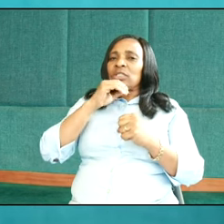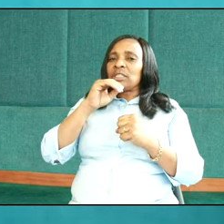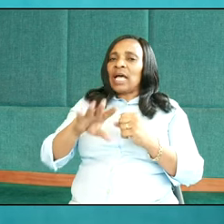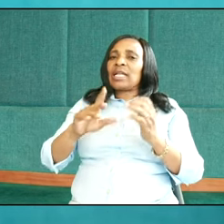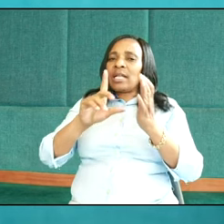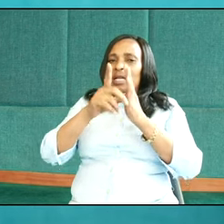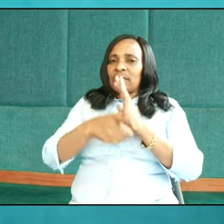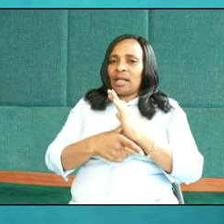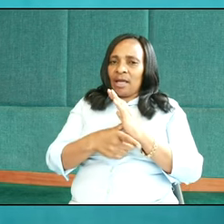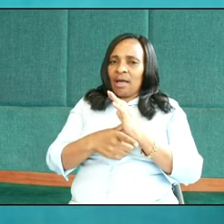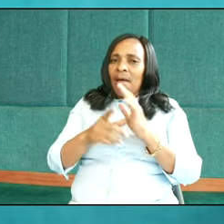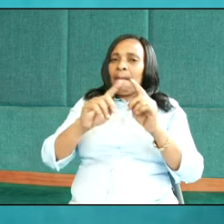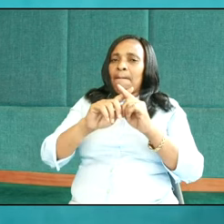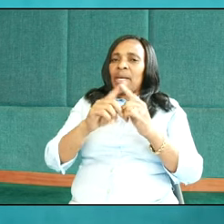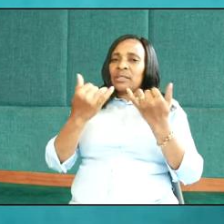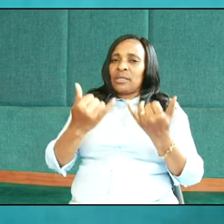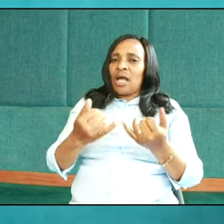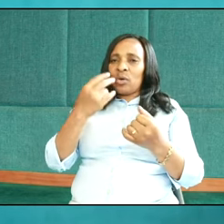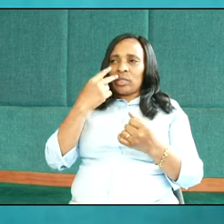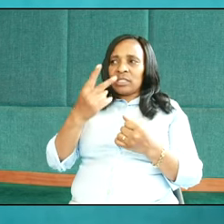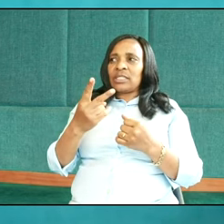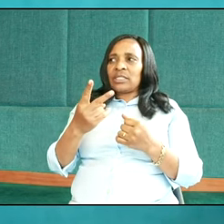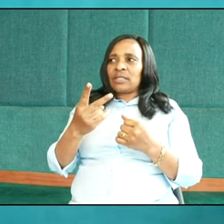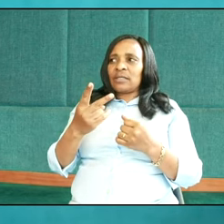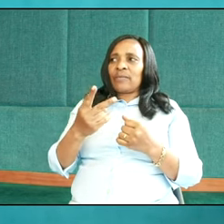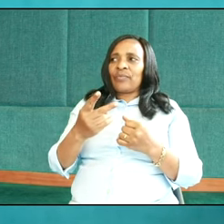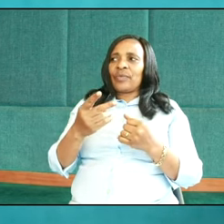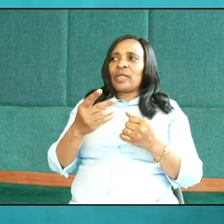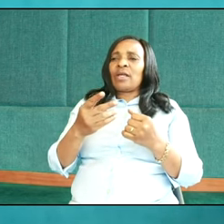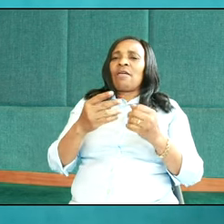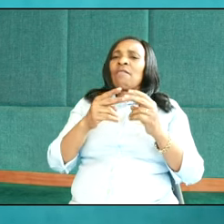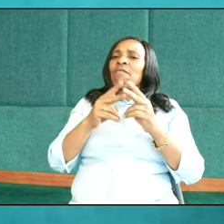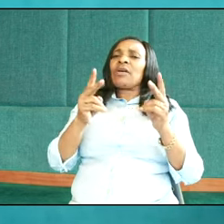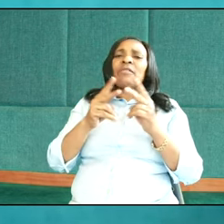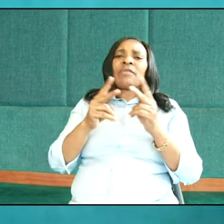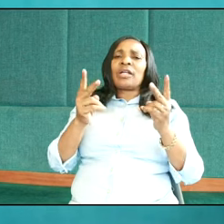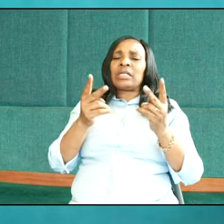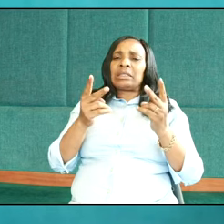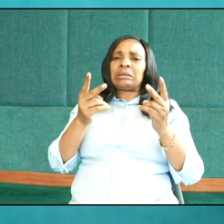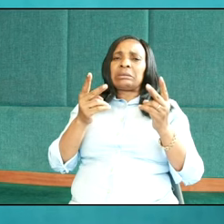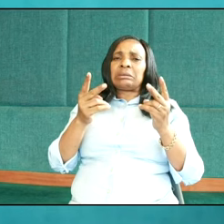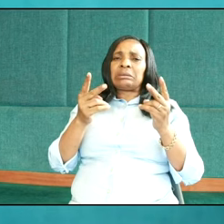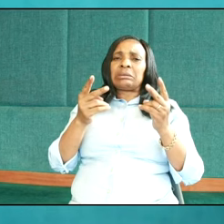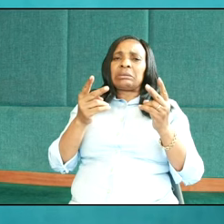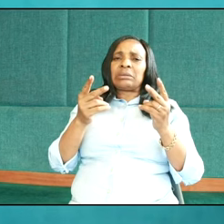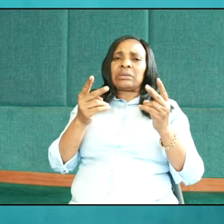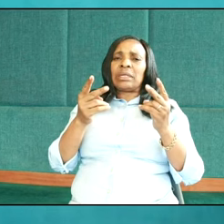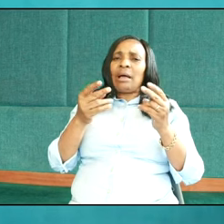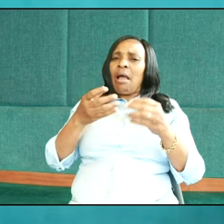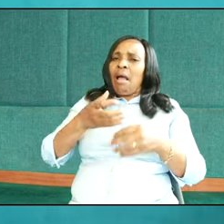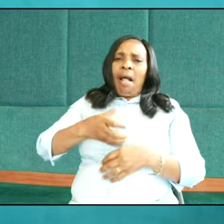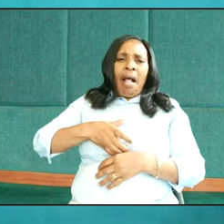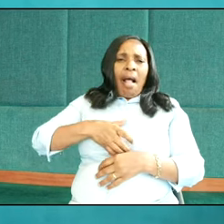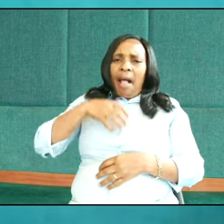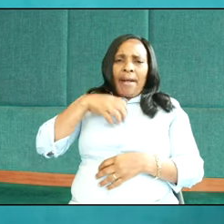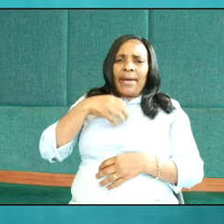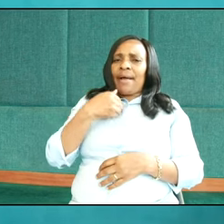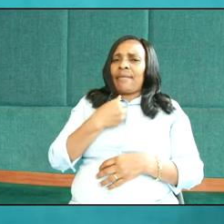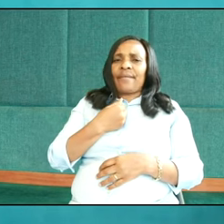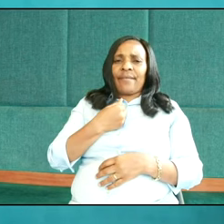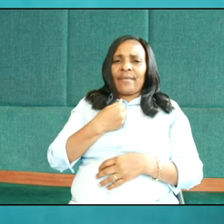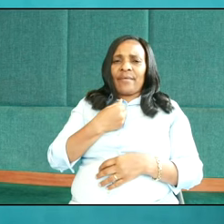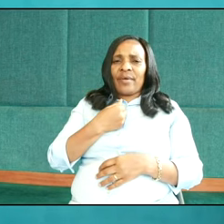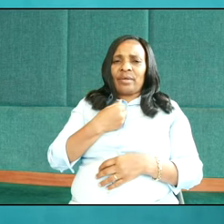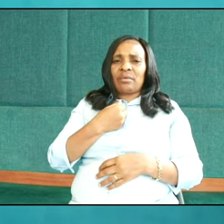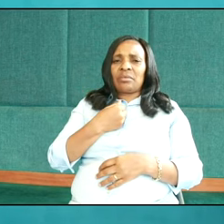later. Yeah. But yeah, we see Arthur. He's so, I don't know. He's even enraged. Angry isn't even enough.